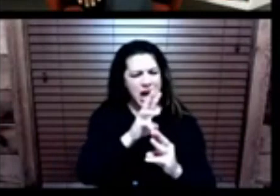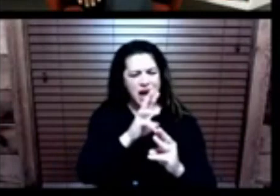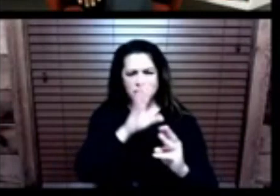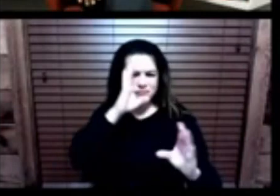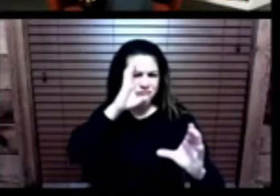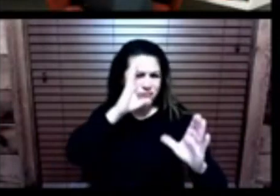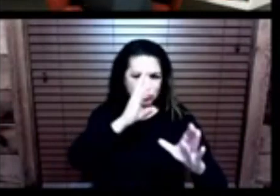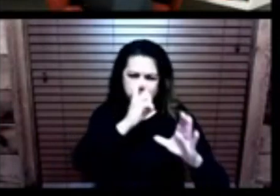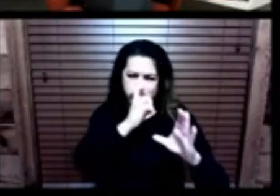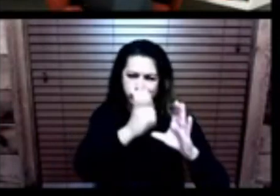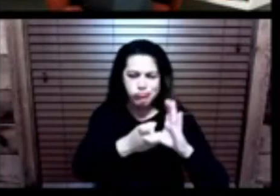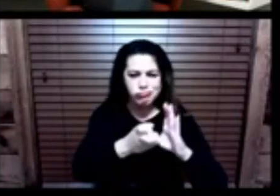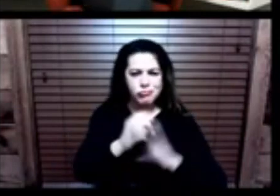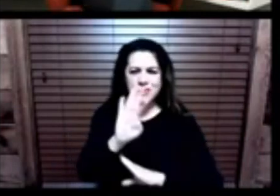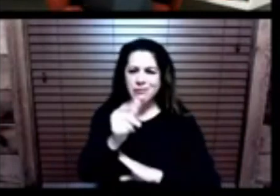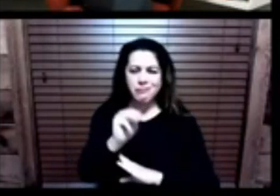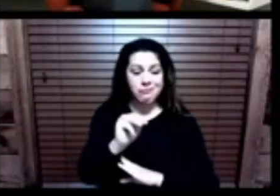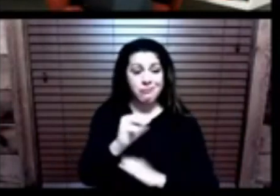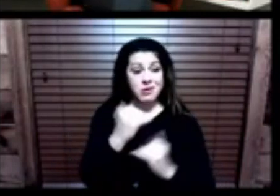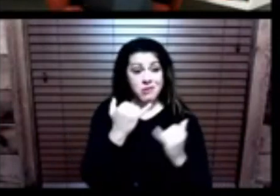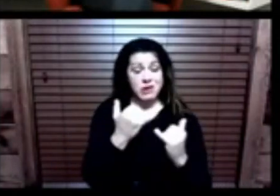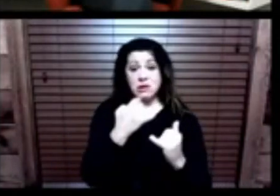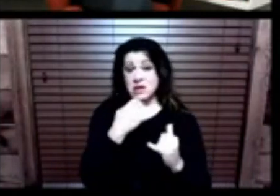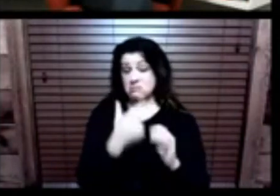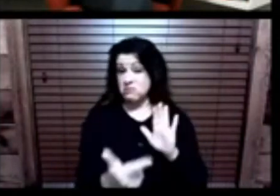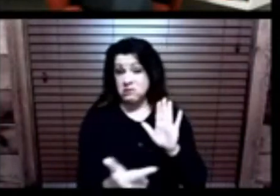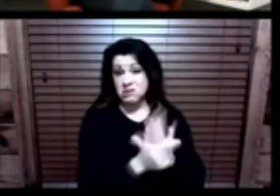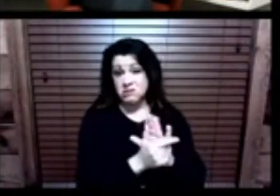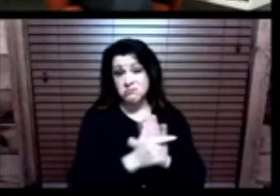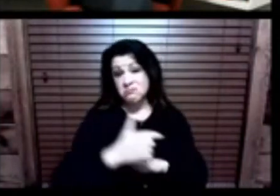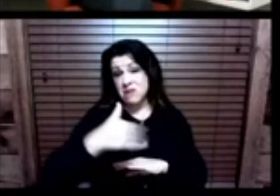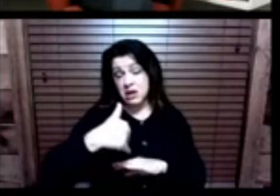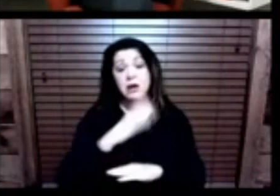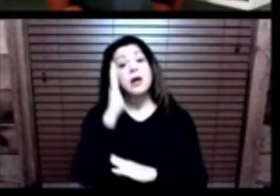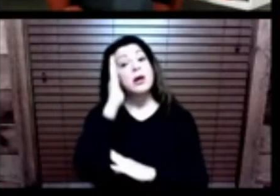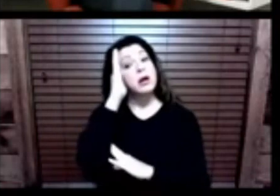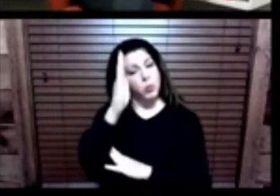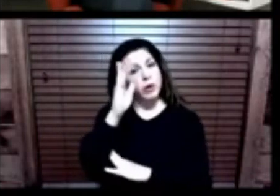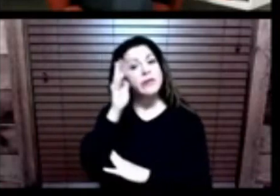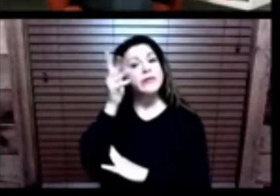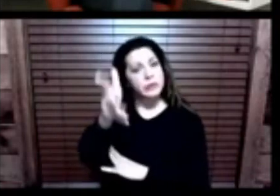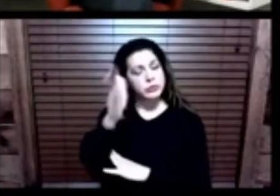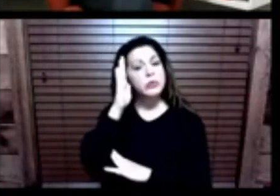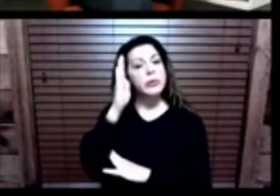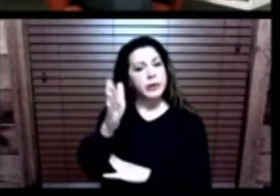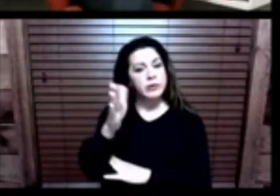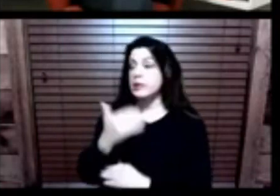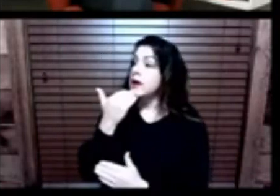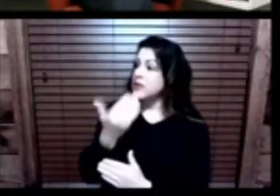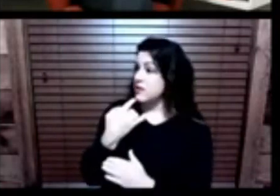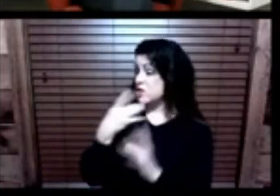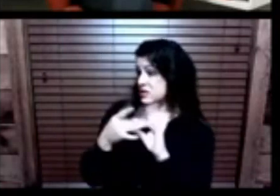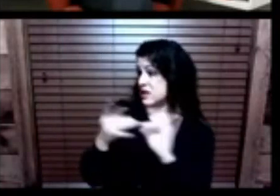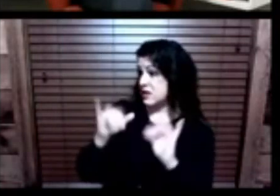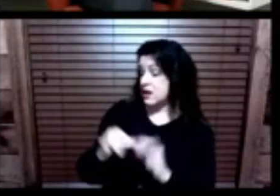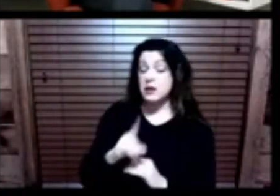thing is, think it ain't illegal yet, because it will be illegal in a minute. Thank you for saying that. I mean, it's